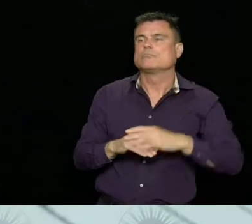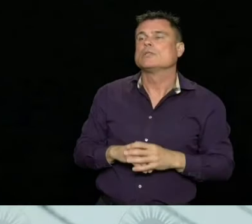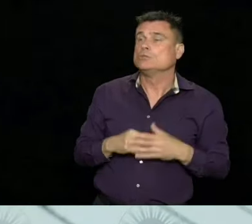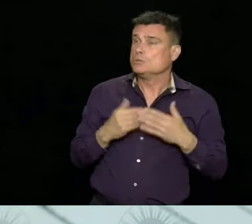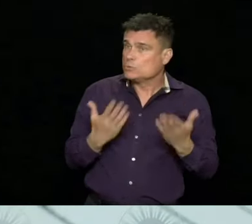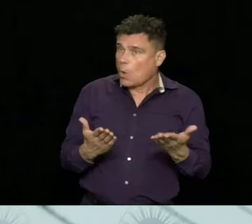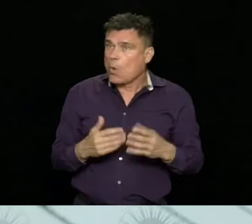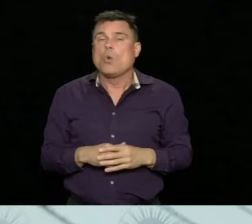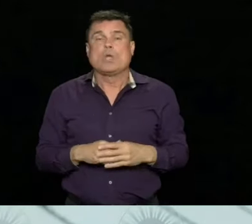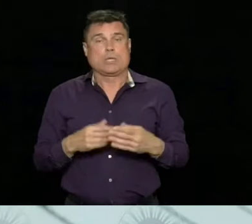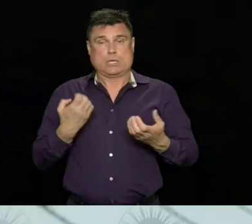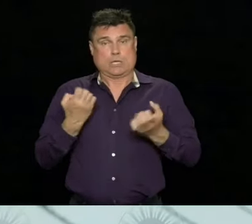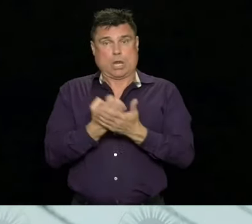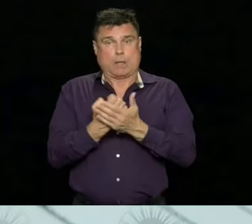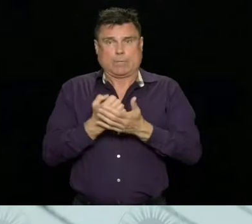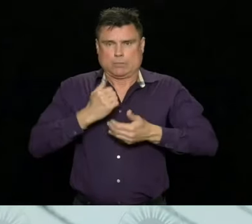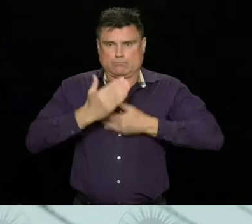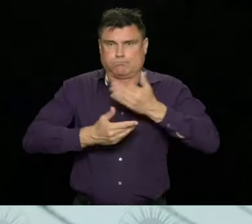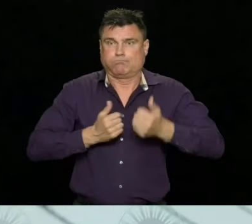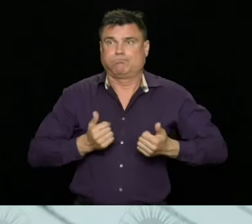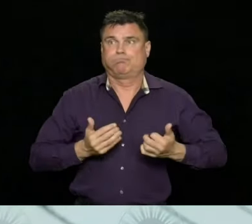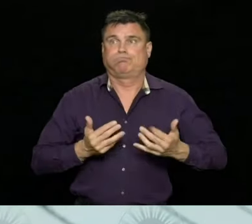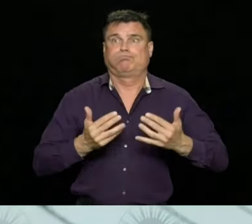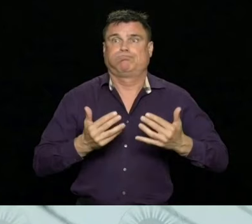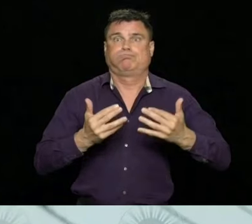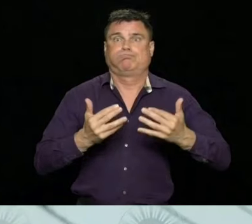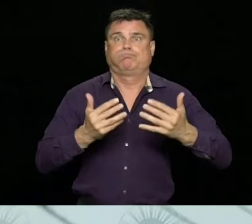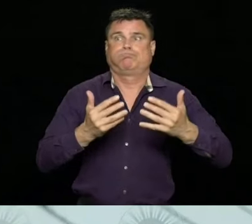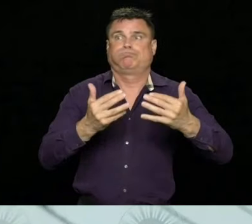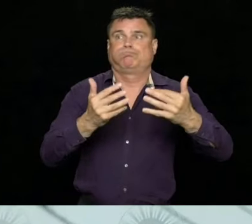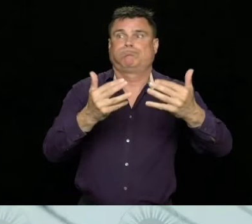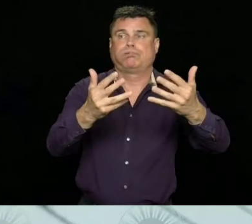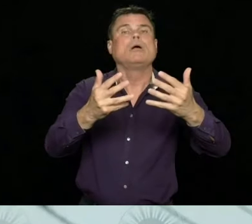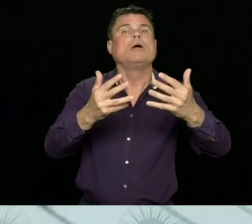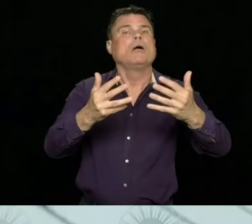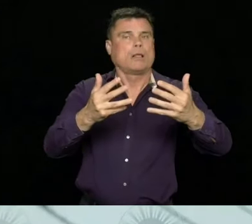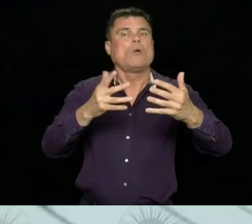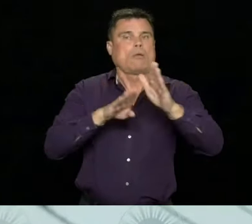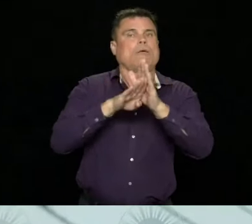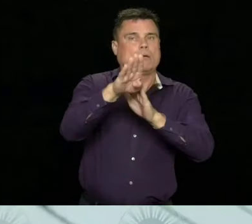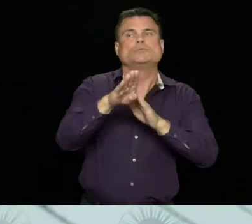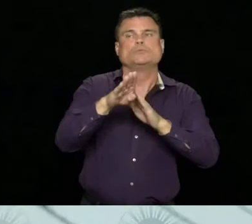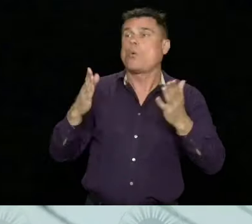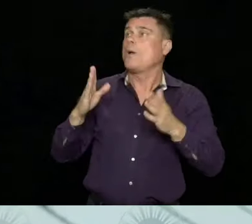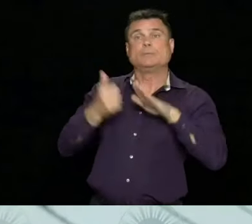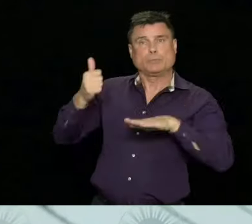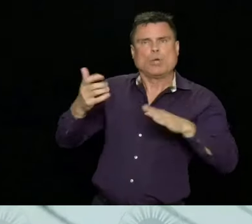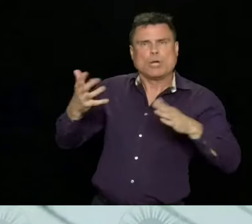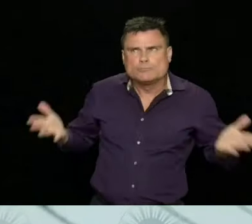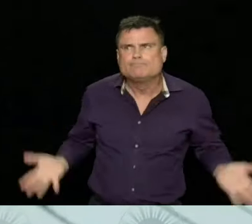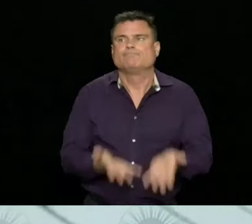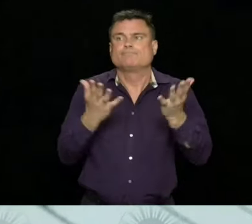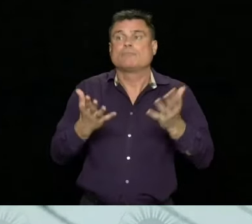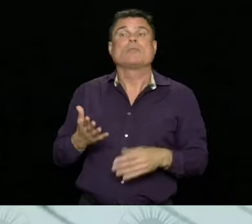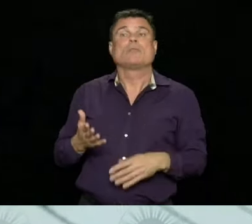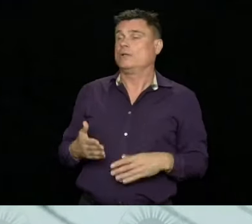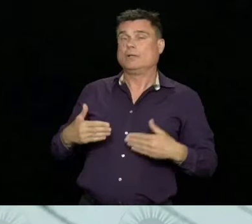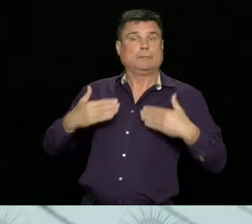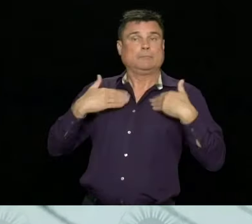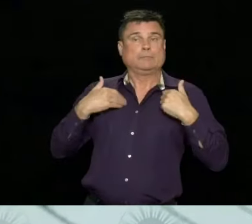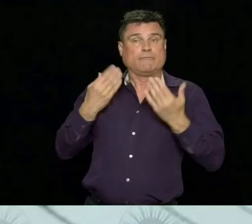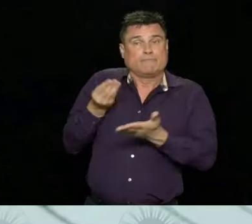and where our finance minister also sit on, and along with the Minister Mangal, working with the businesses, working